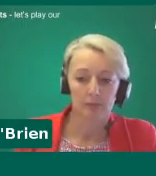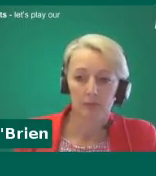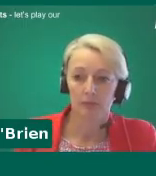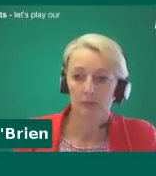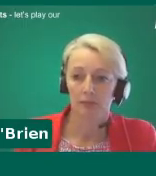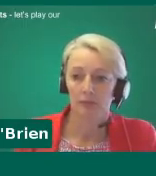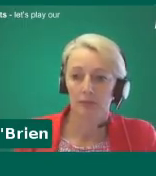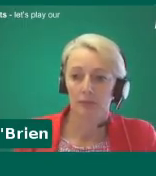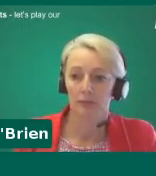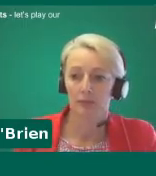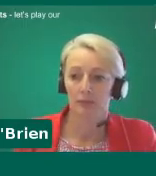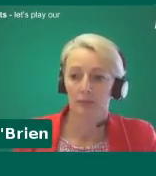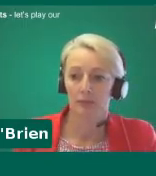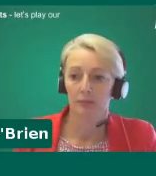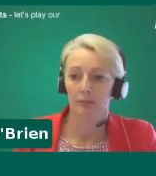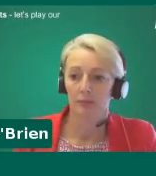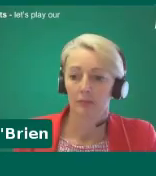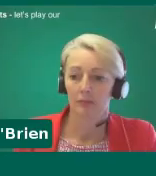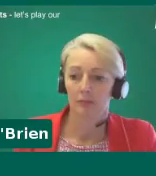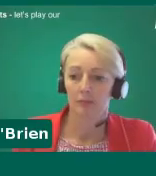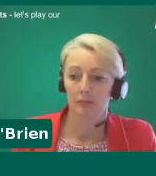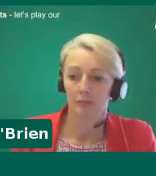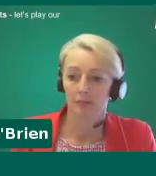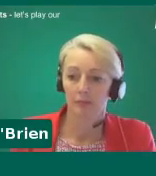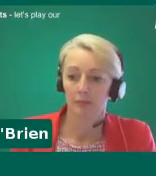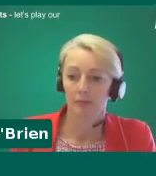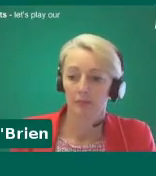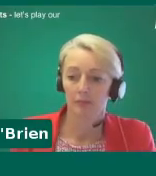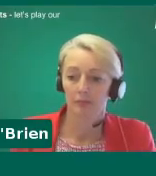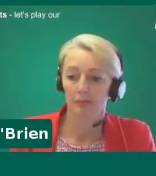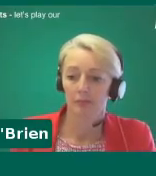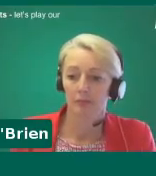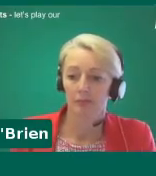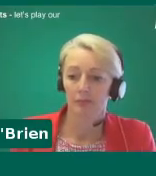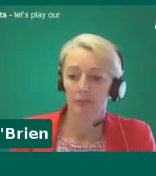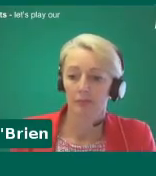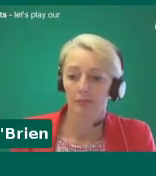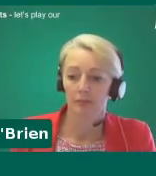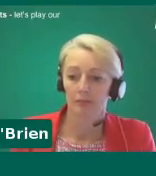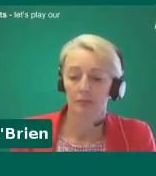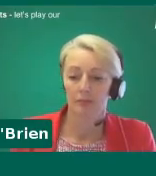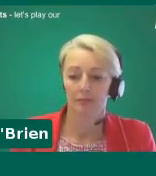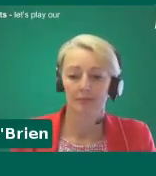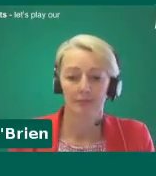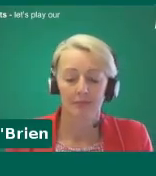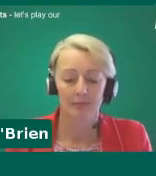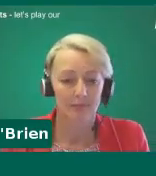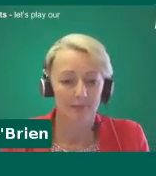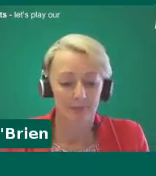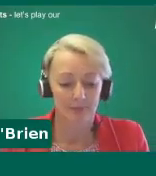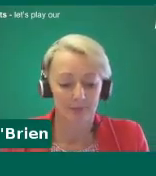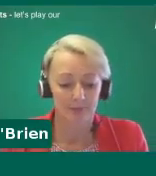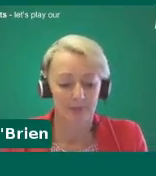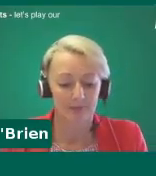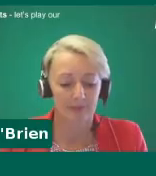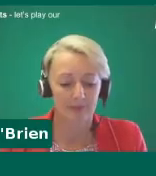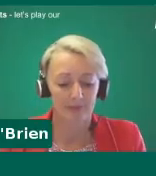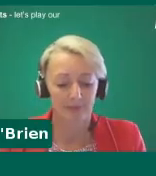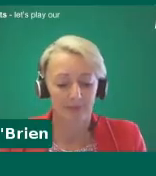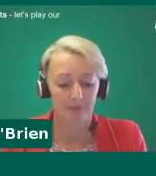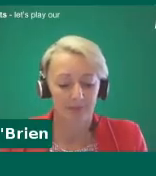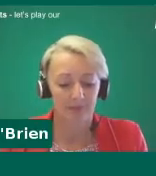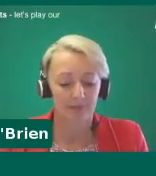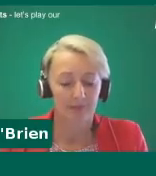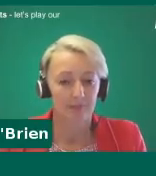a collaborative approach to the promotion of physical activity in Ireland. Understanding